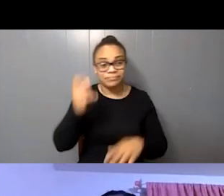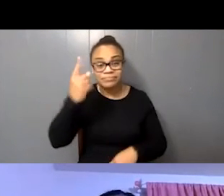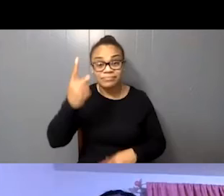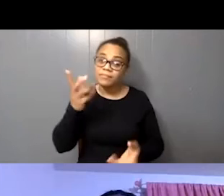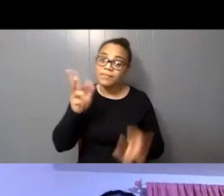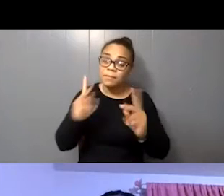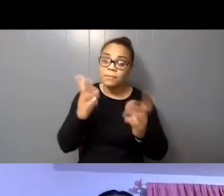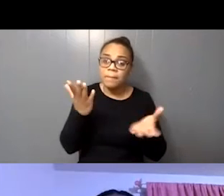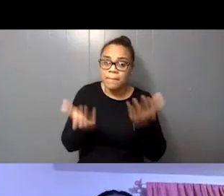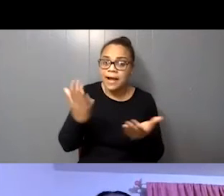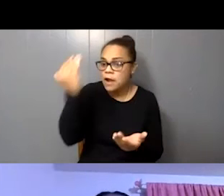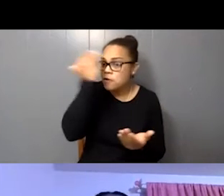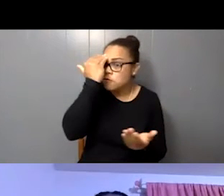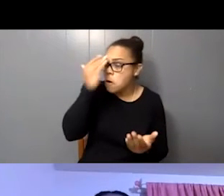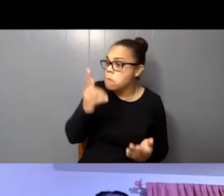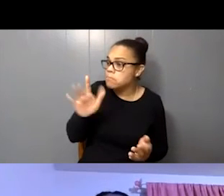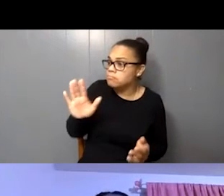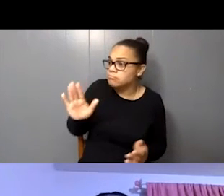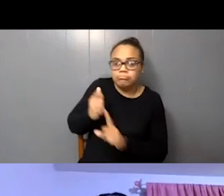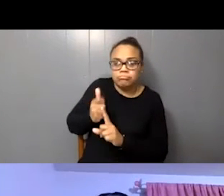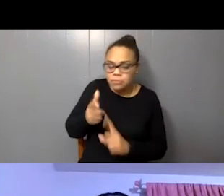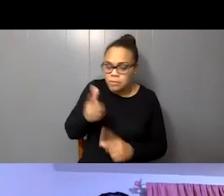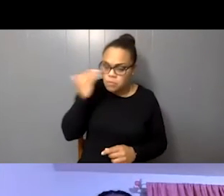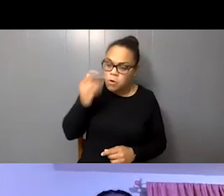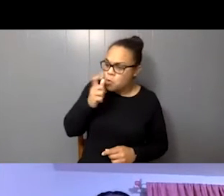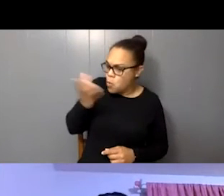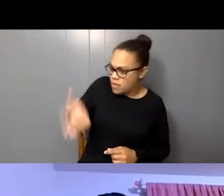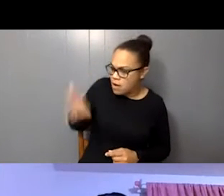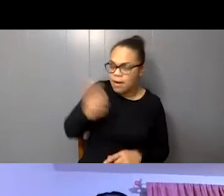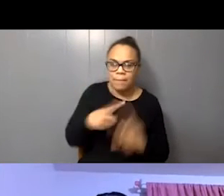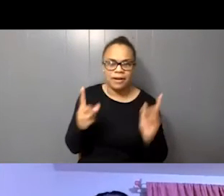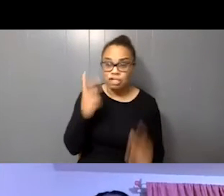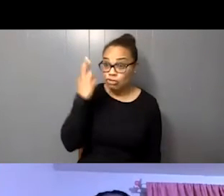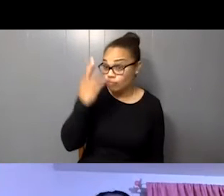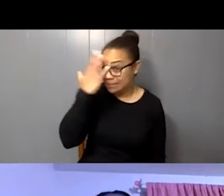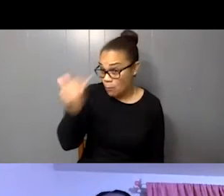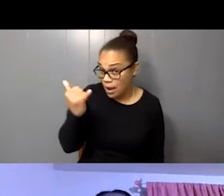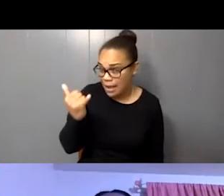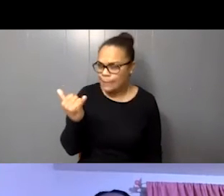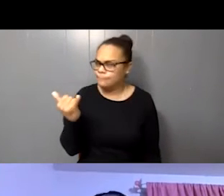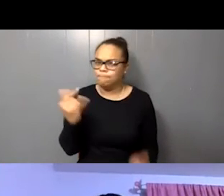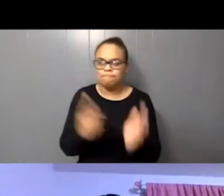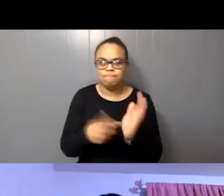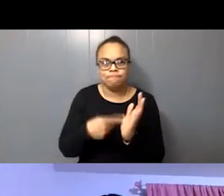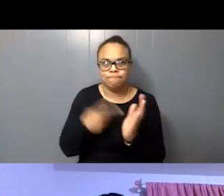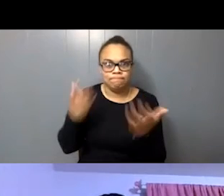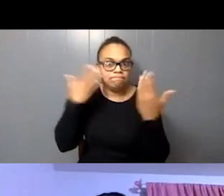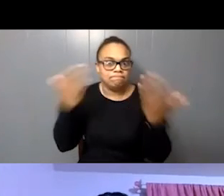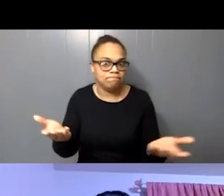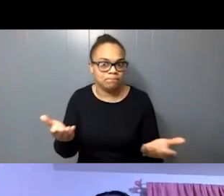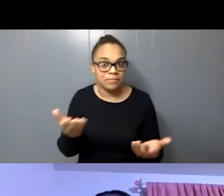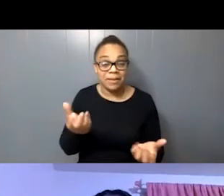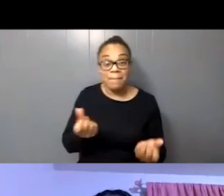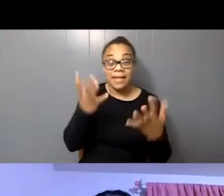not know why. Like a lot of people honestly don't have answers to most of the questions you have, because they're trying to find the answers